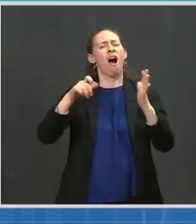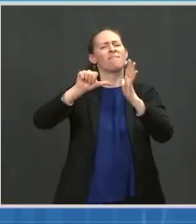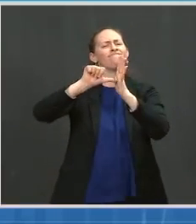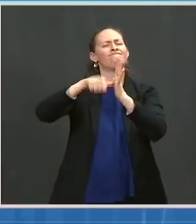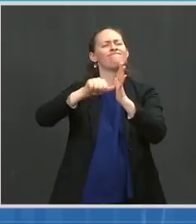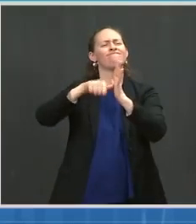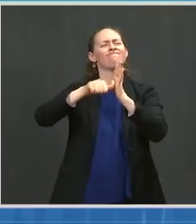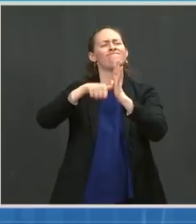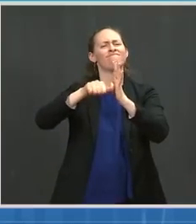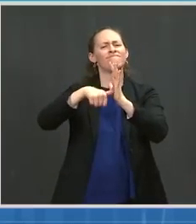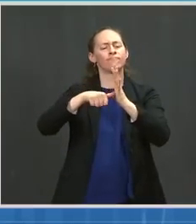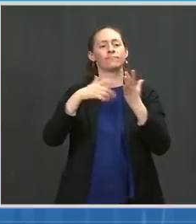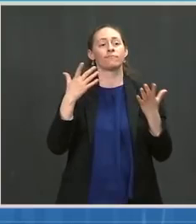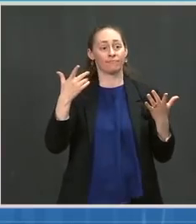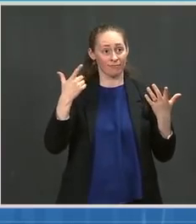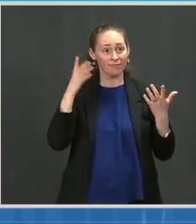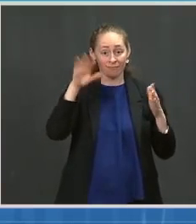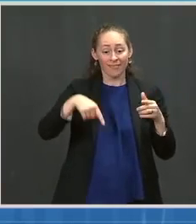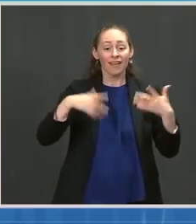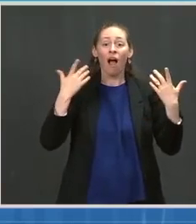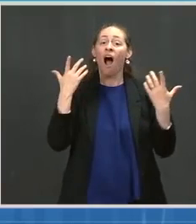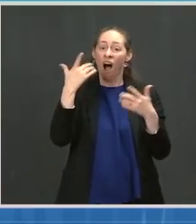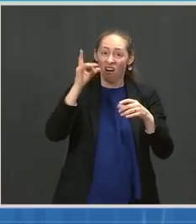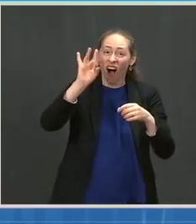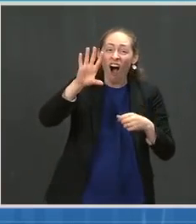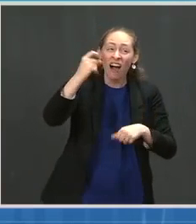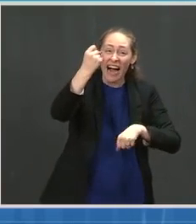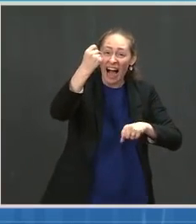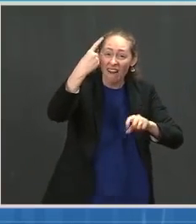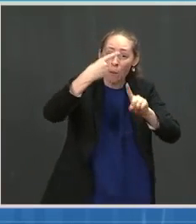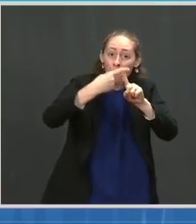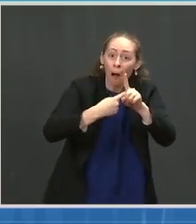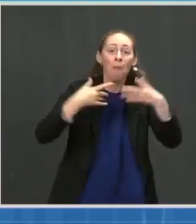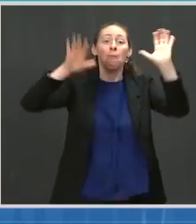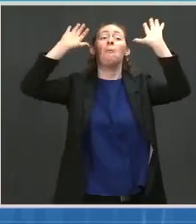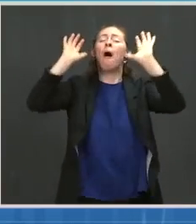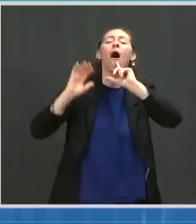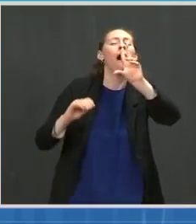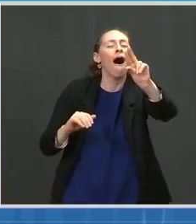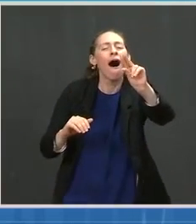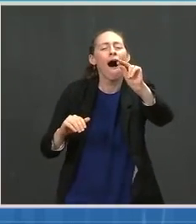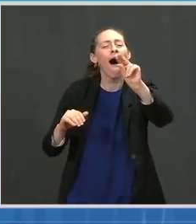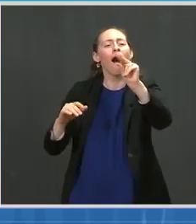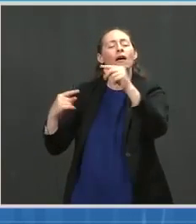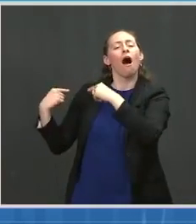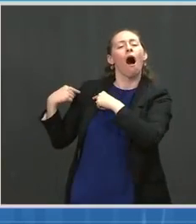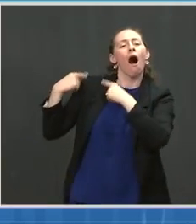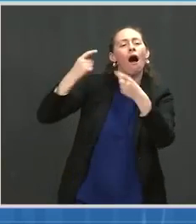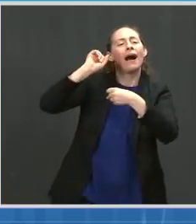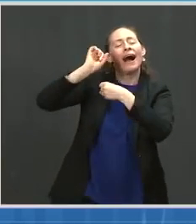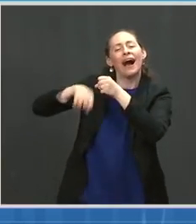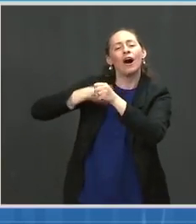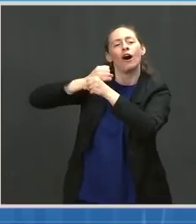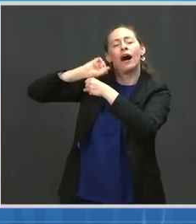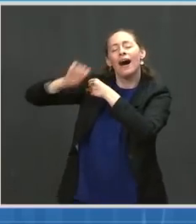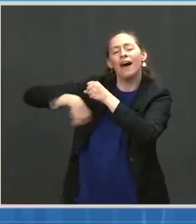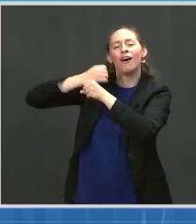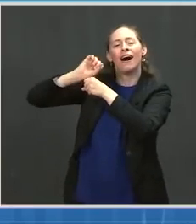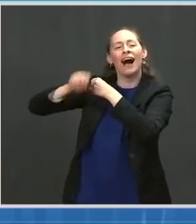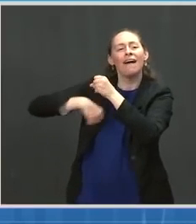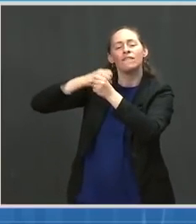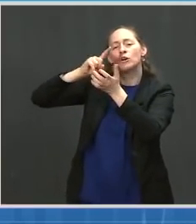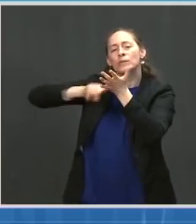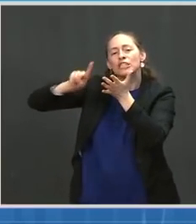happen in 11 months. It was due to an extraordinary multidisciplinary effort